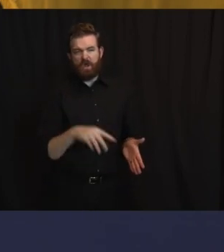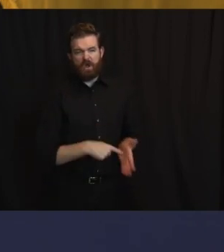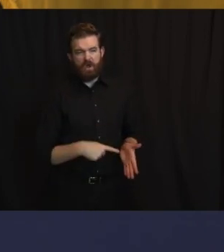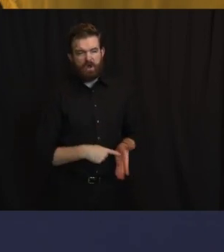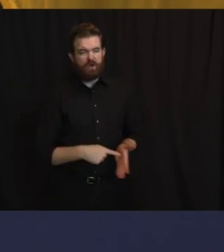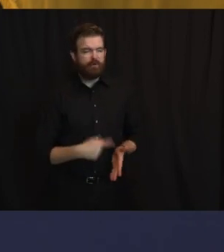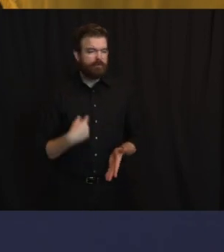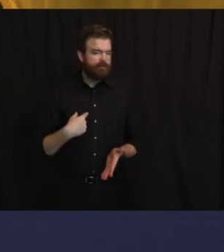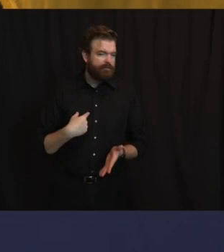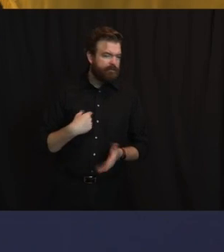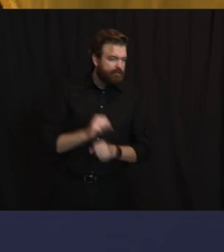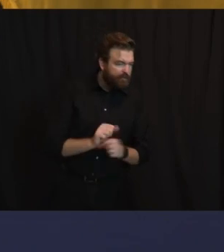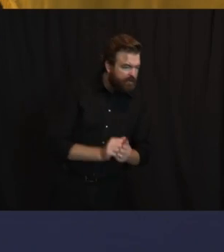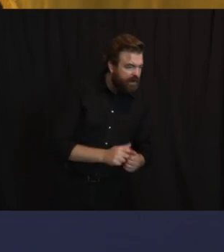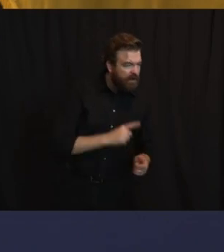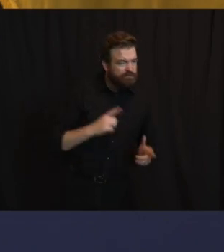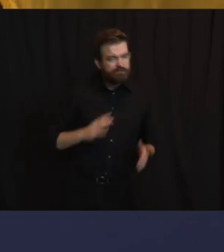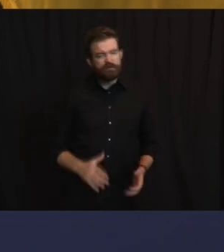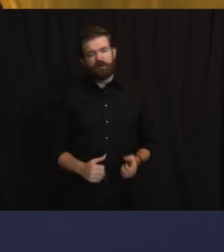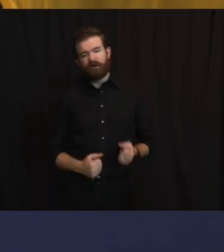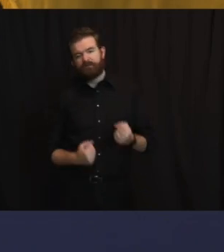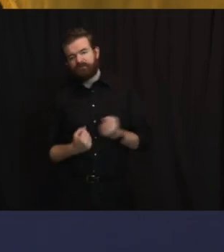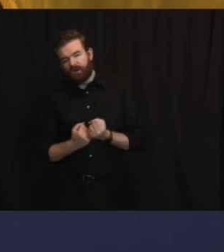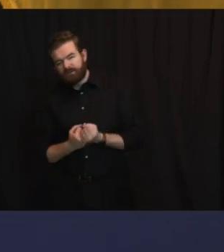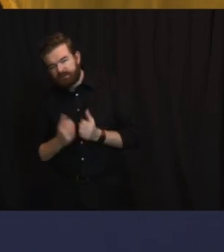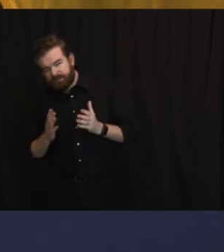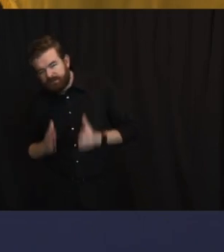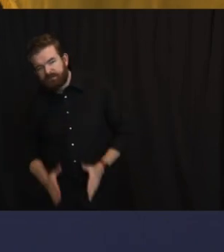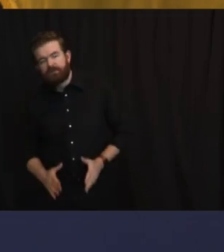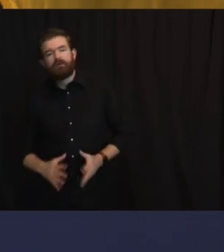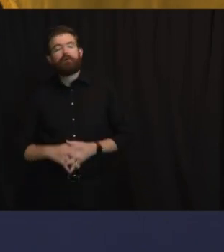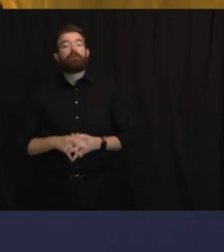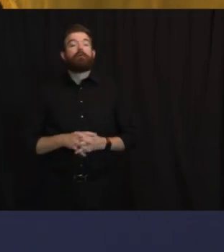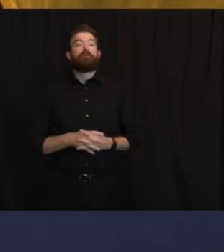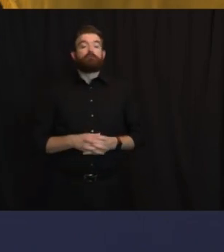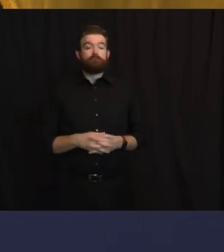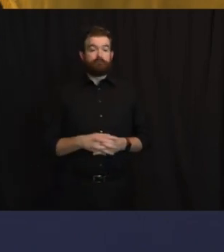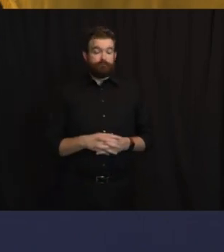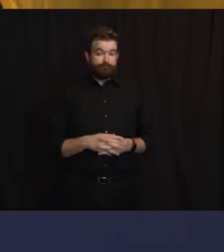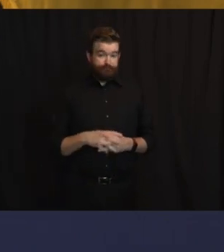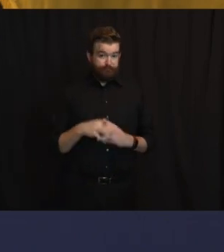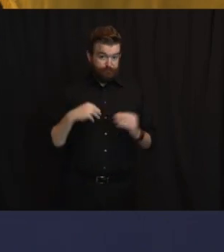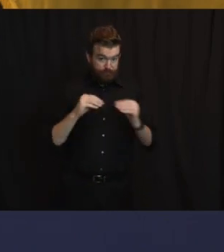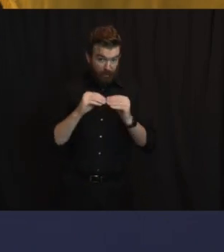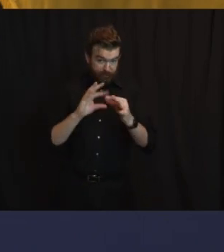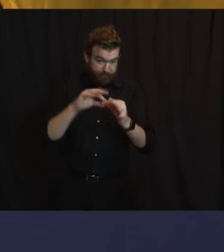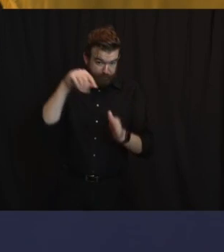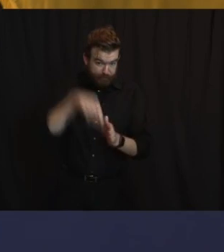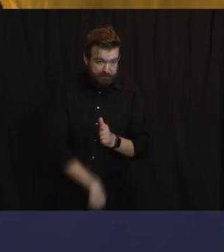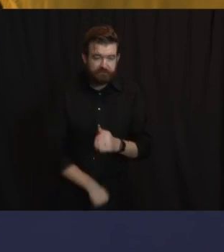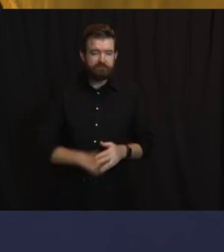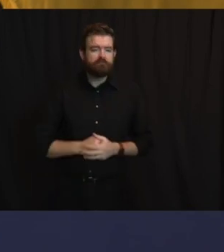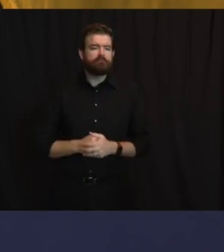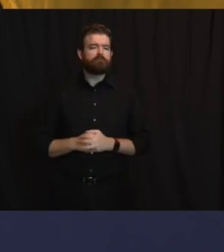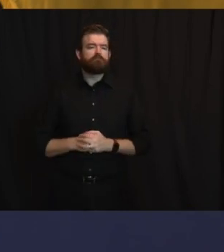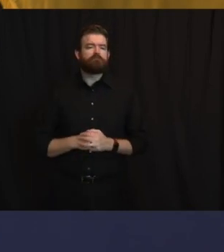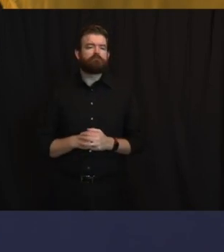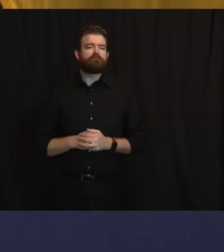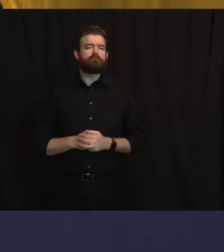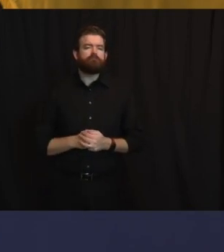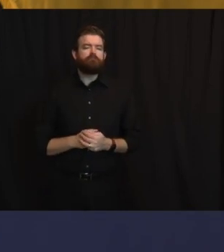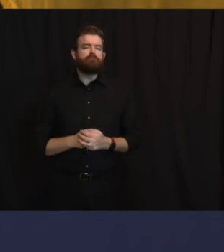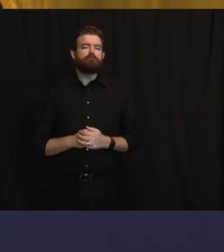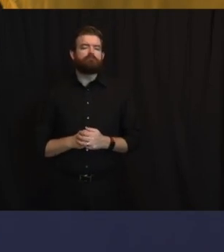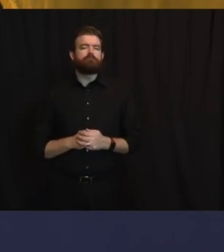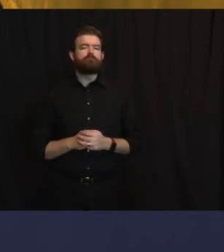advocates. Again, I won't comment on the specifics of it, but that really wasn't your question. The general fact of the matter is it's not